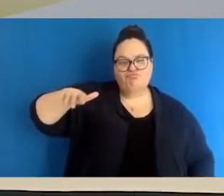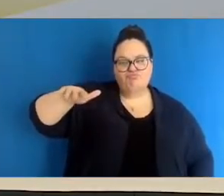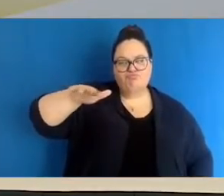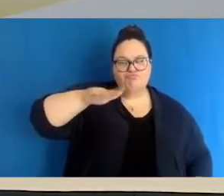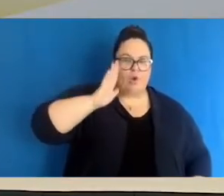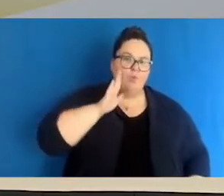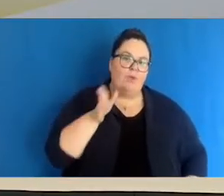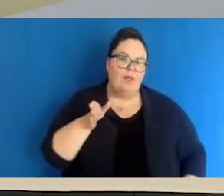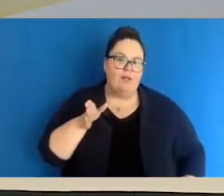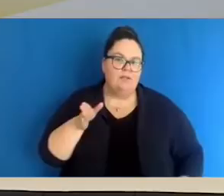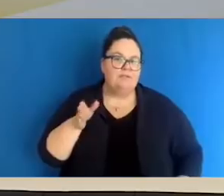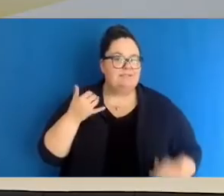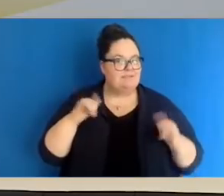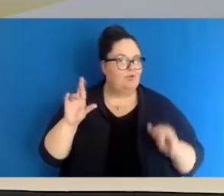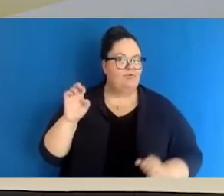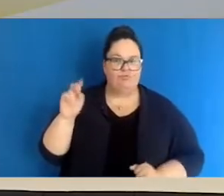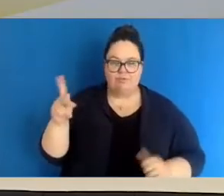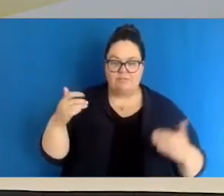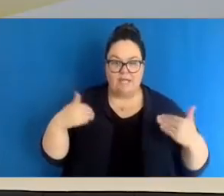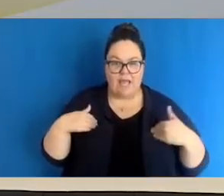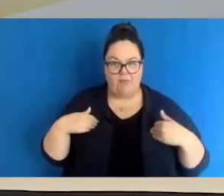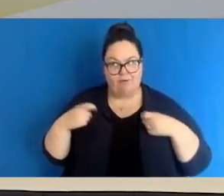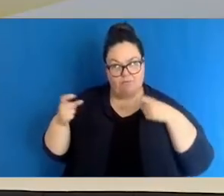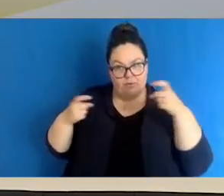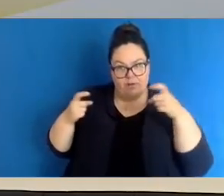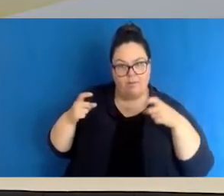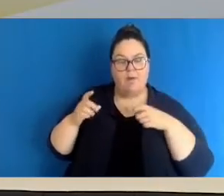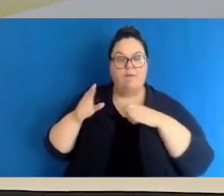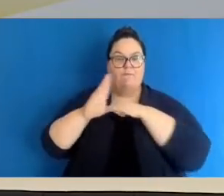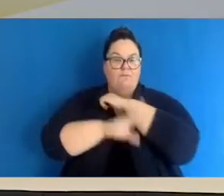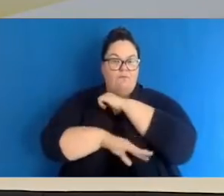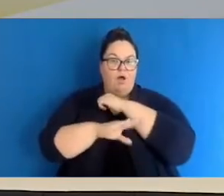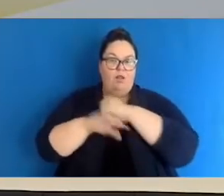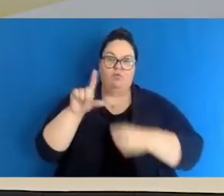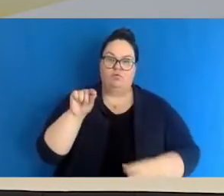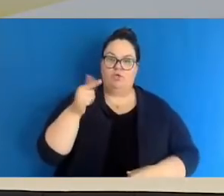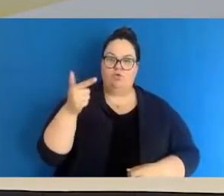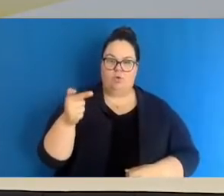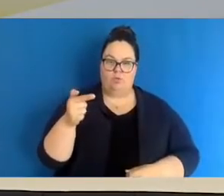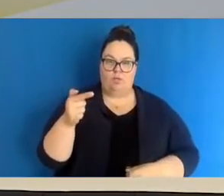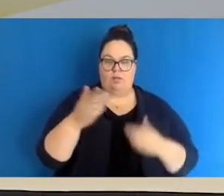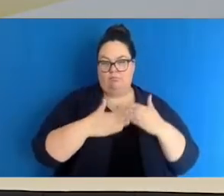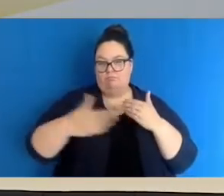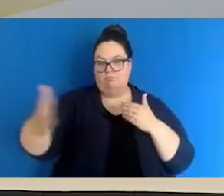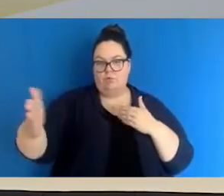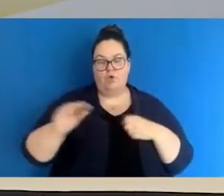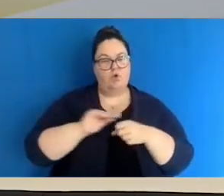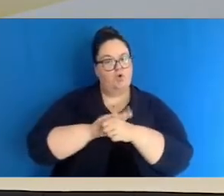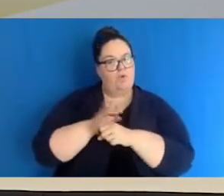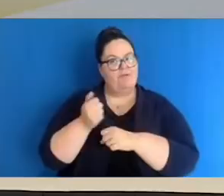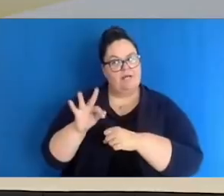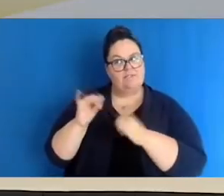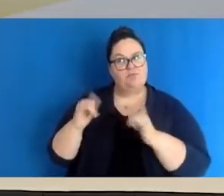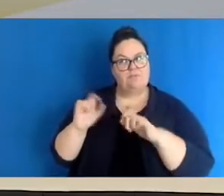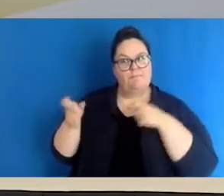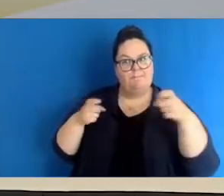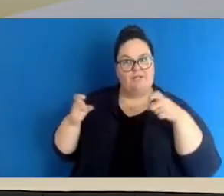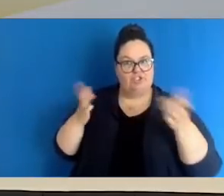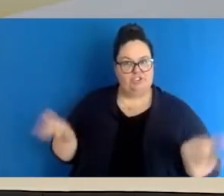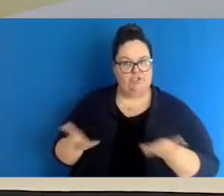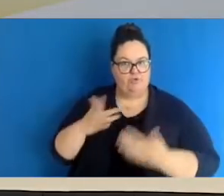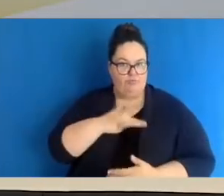with. But in the fall of 2021 and going forward, COVID-19 will still need to be managed in